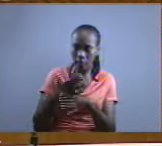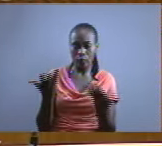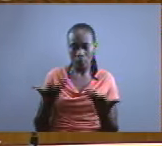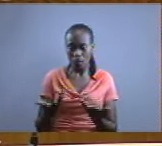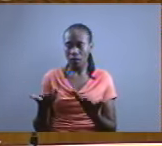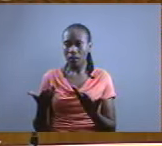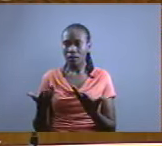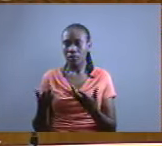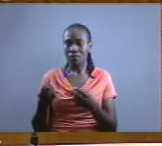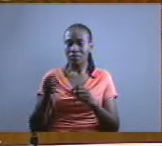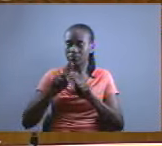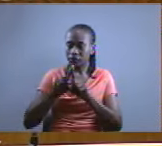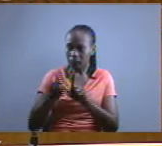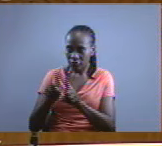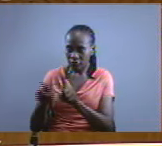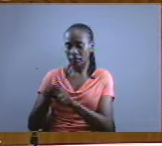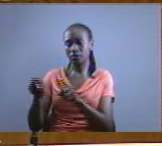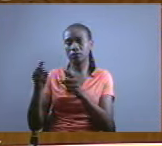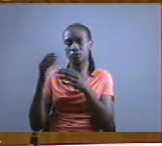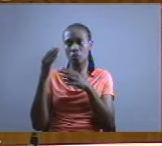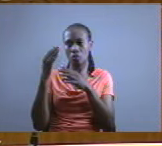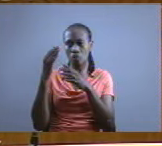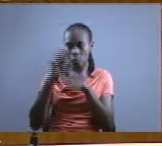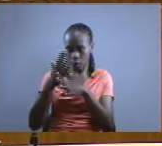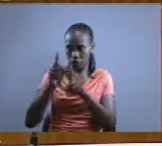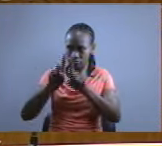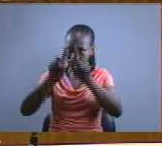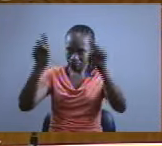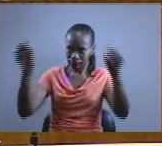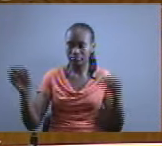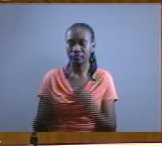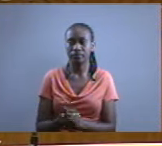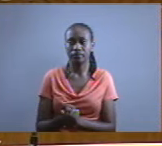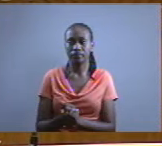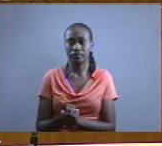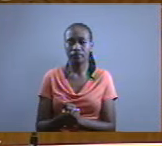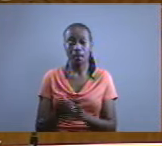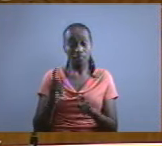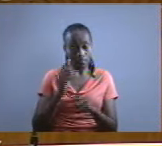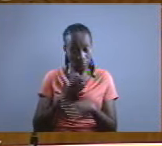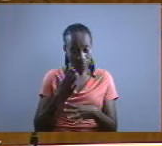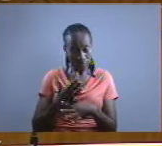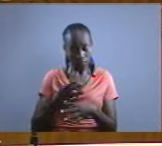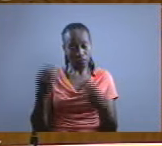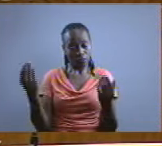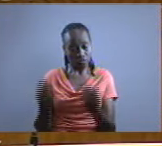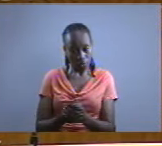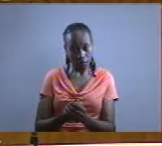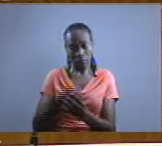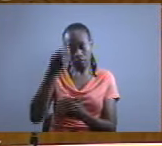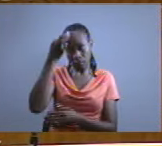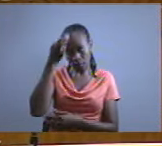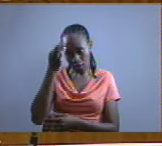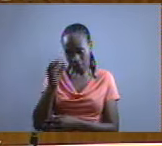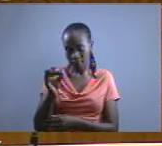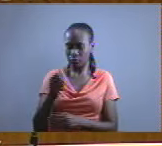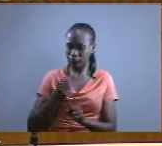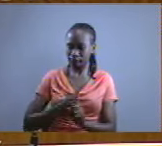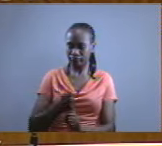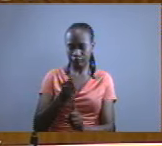workplaces across all occupational levels. This is in line with the work of this government, which has worked tirelessly